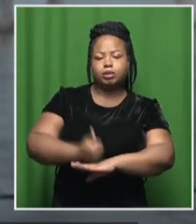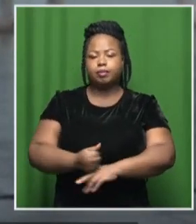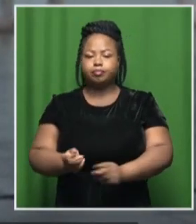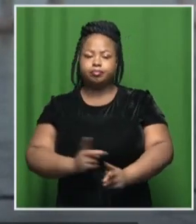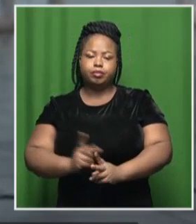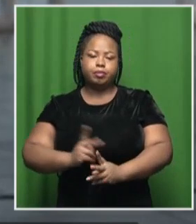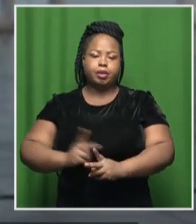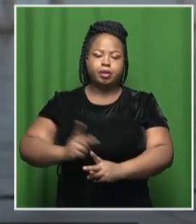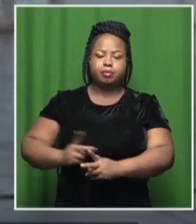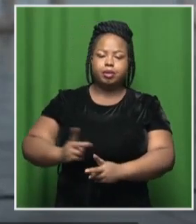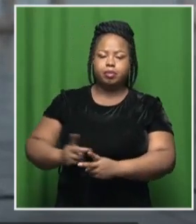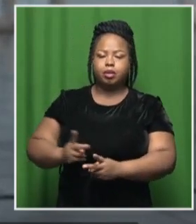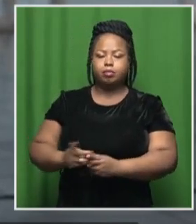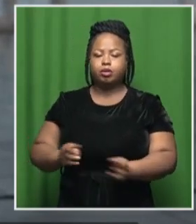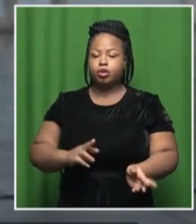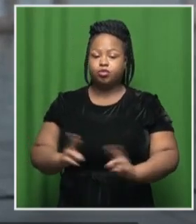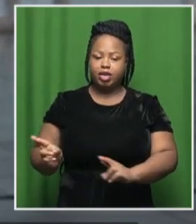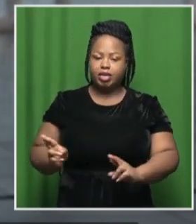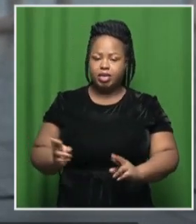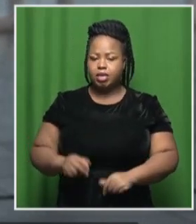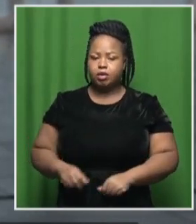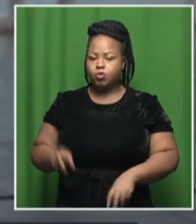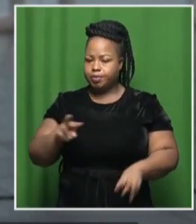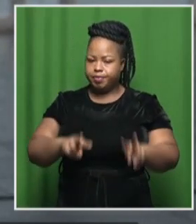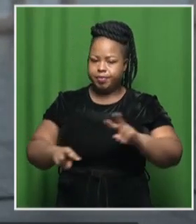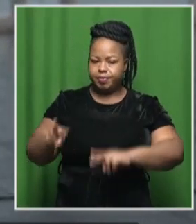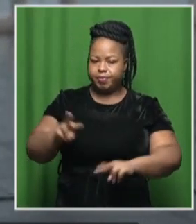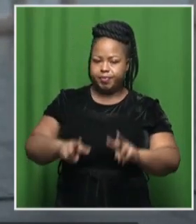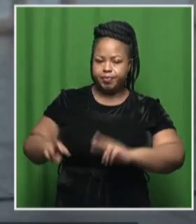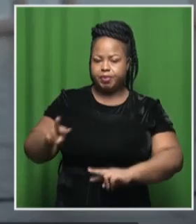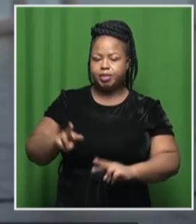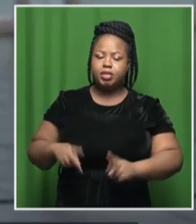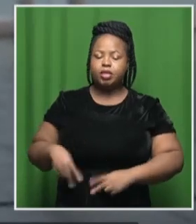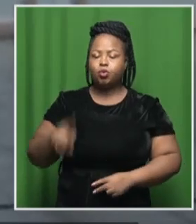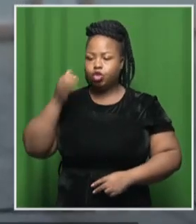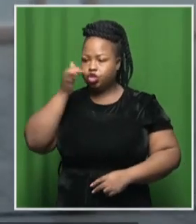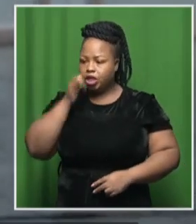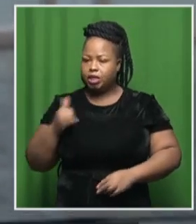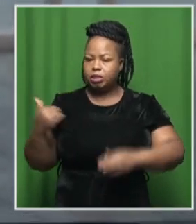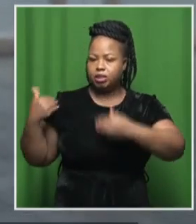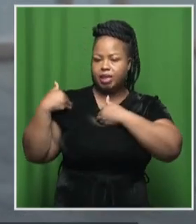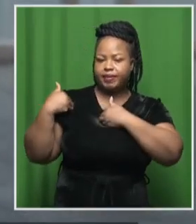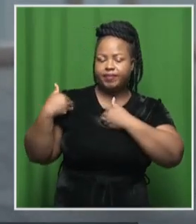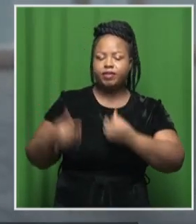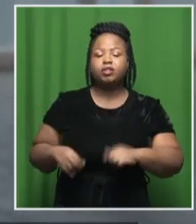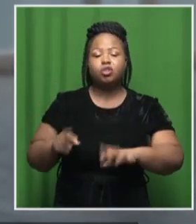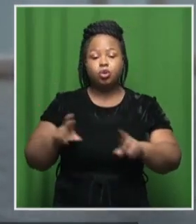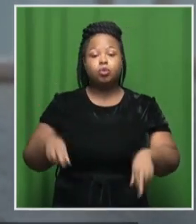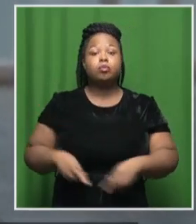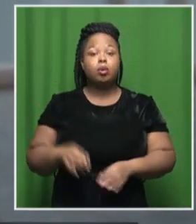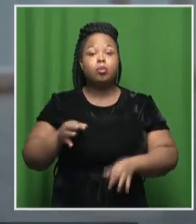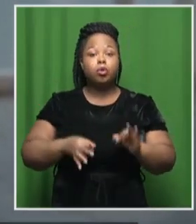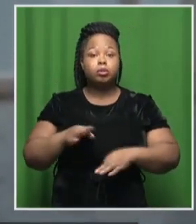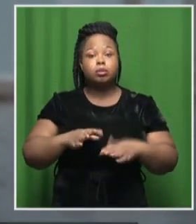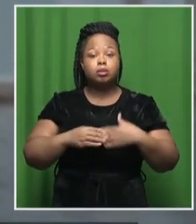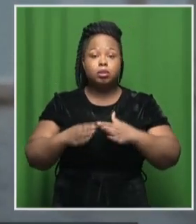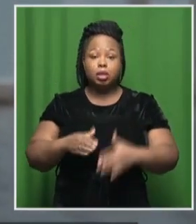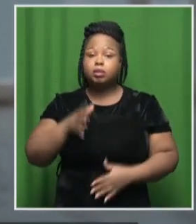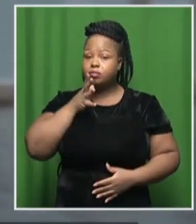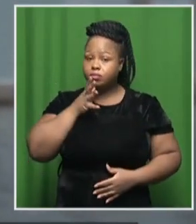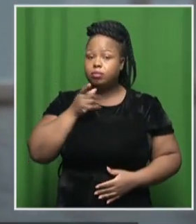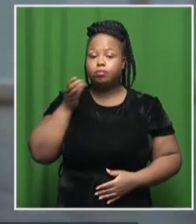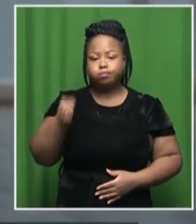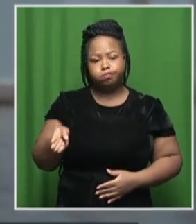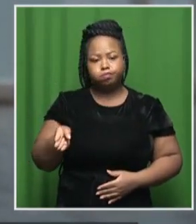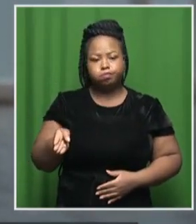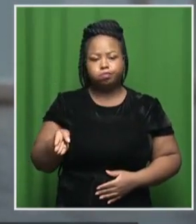ready, sweeping the room. As you can see, we've actually been moved out now, so we hear there's a lot of political leaders that are expected to